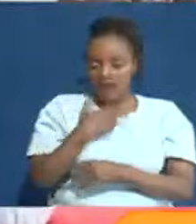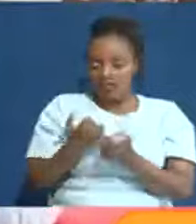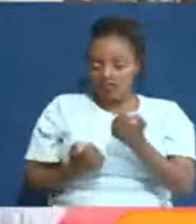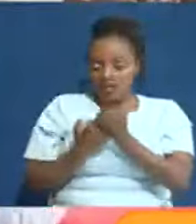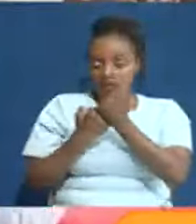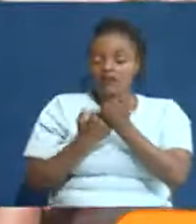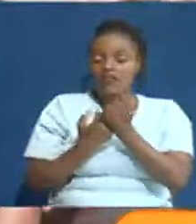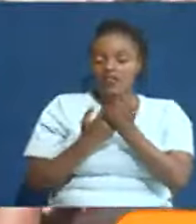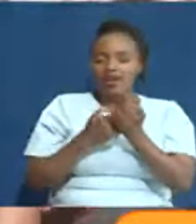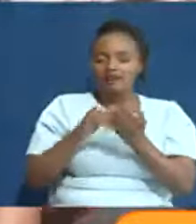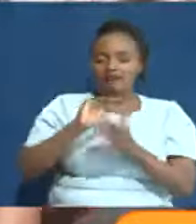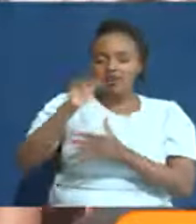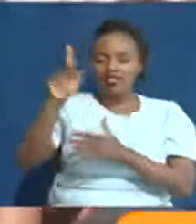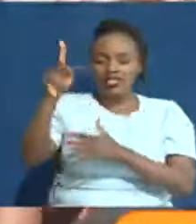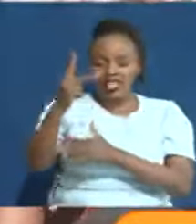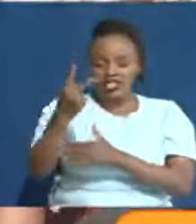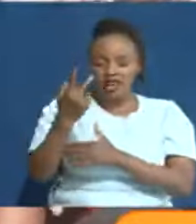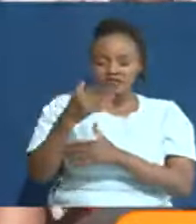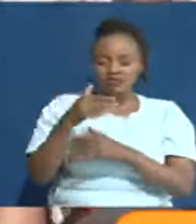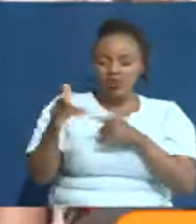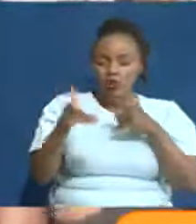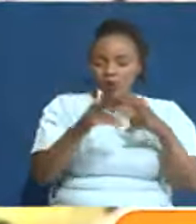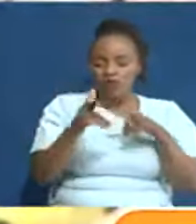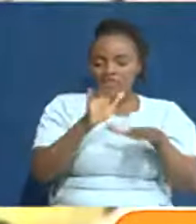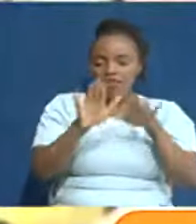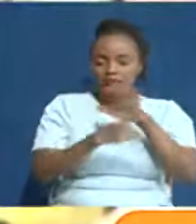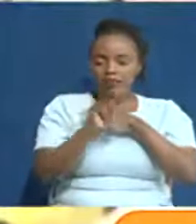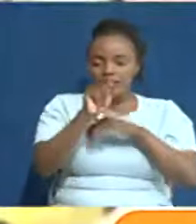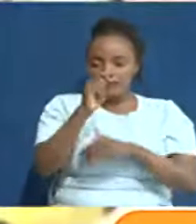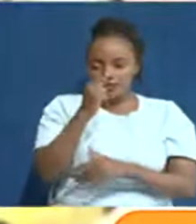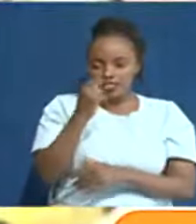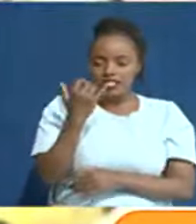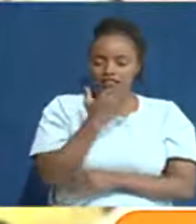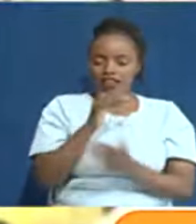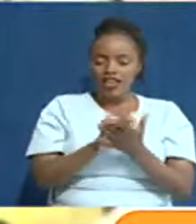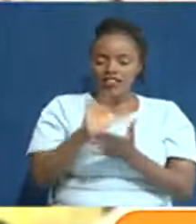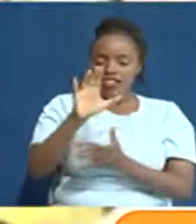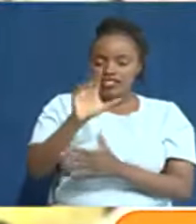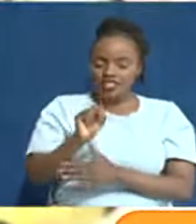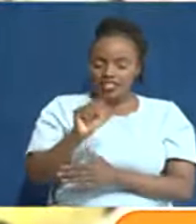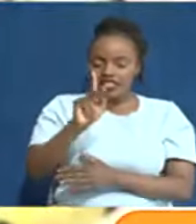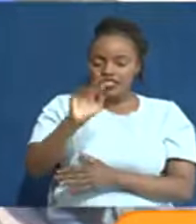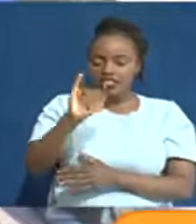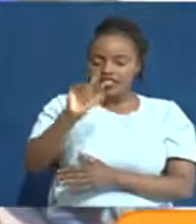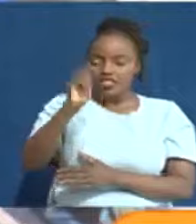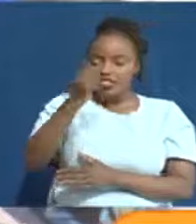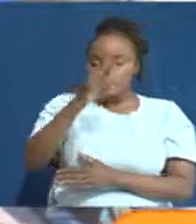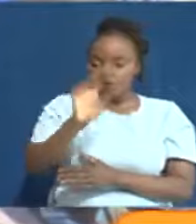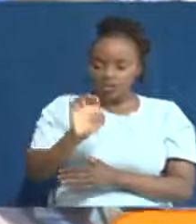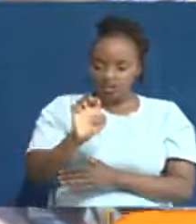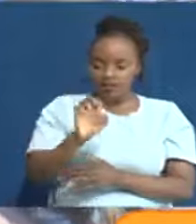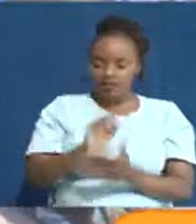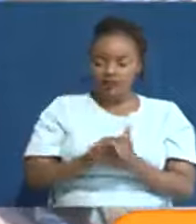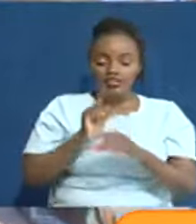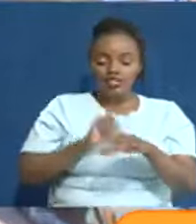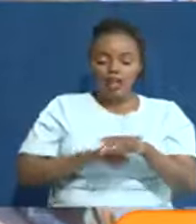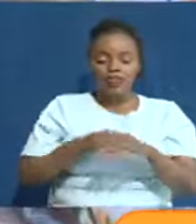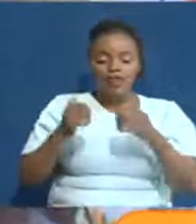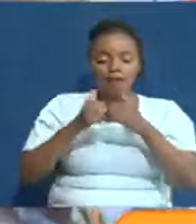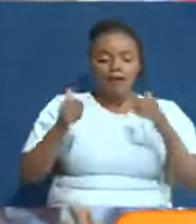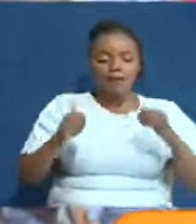Kenya supremacy battles that pit DP Gachagua and Interior CS Kithure Kindiki. Wakigawanya east